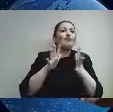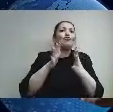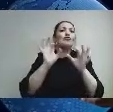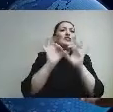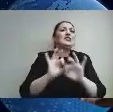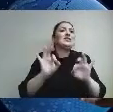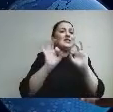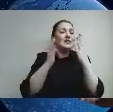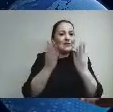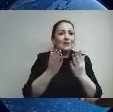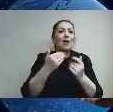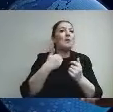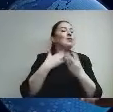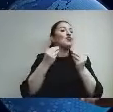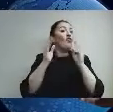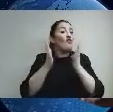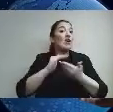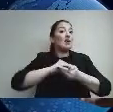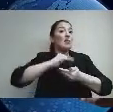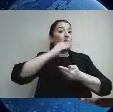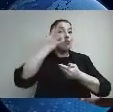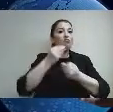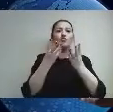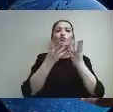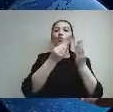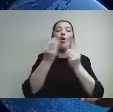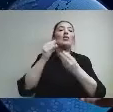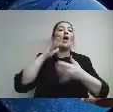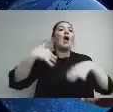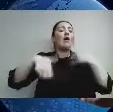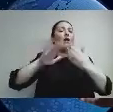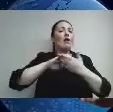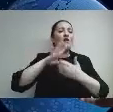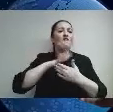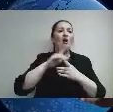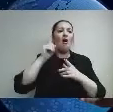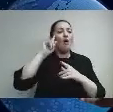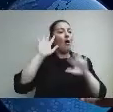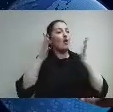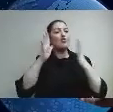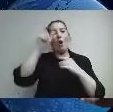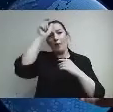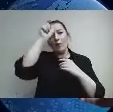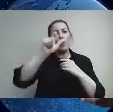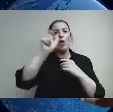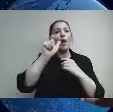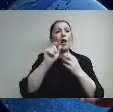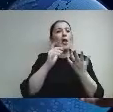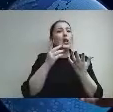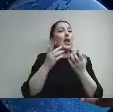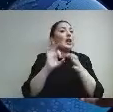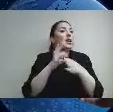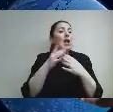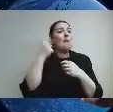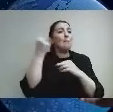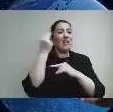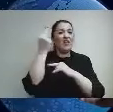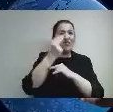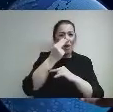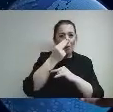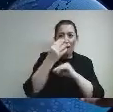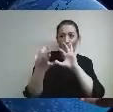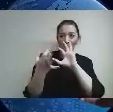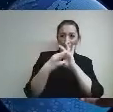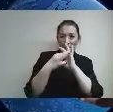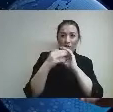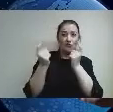know-how or accumulation of information. I wanted to understand what the situation is like in Turkey. I work for the HR, I work for the